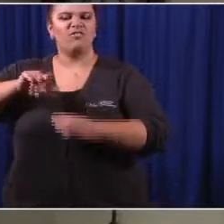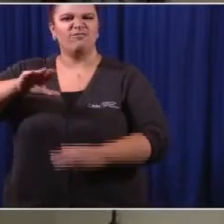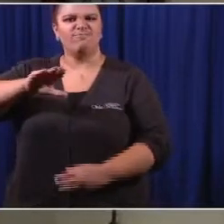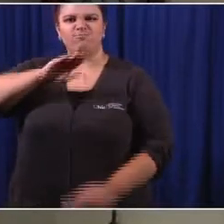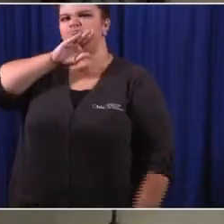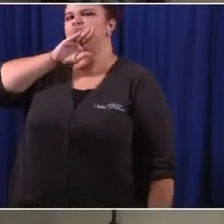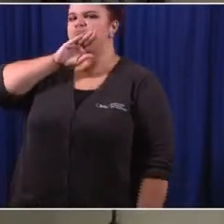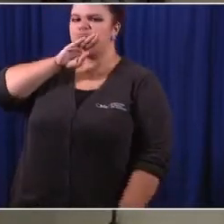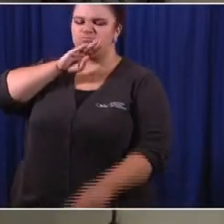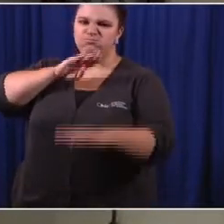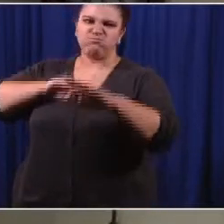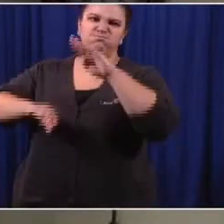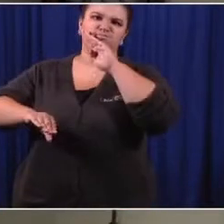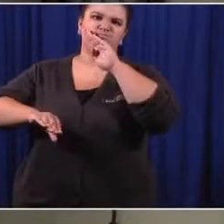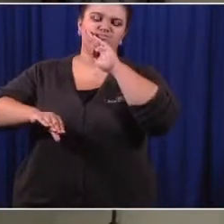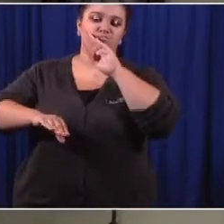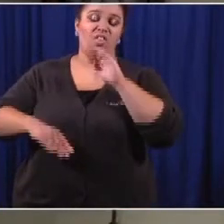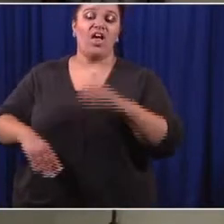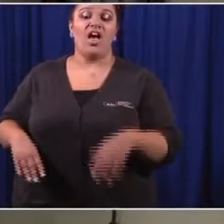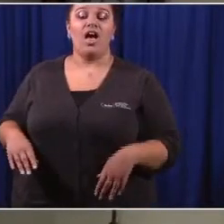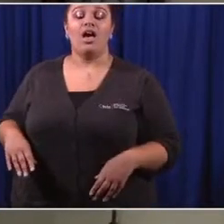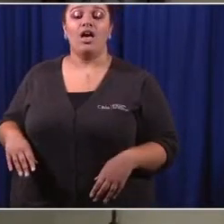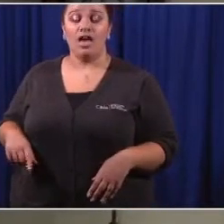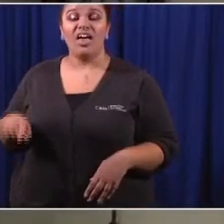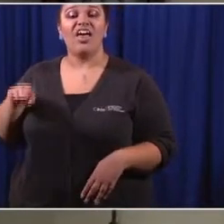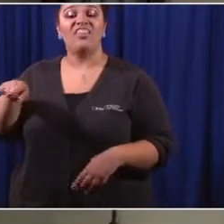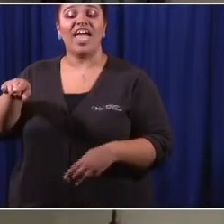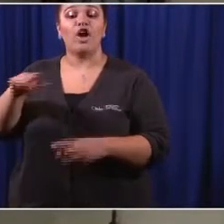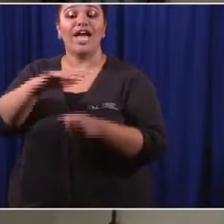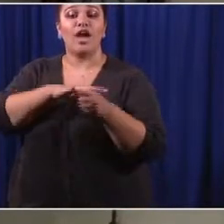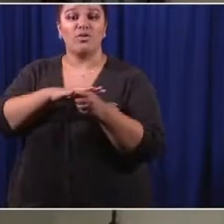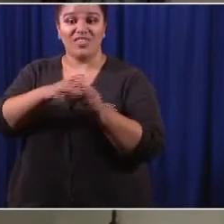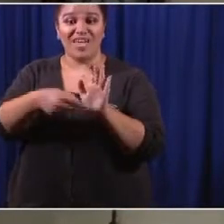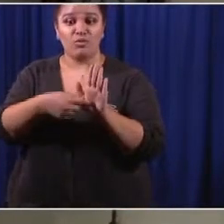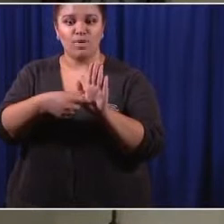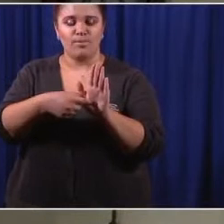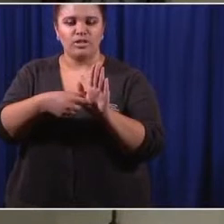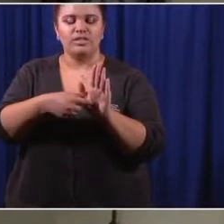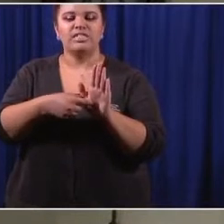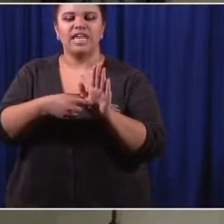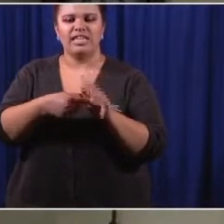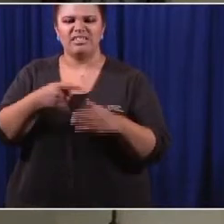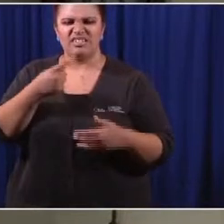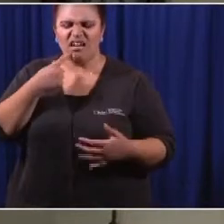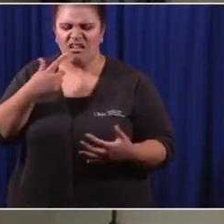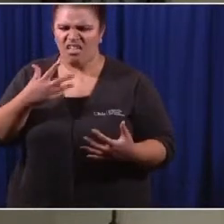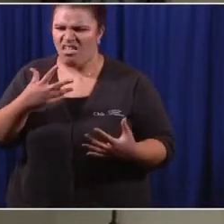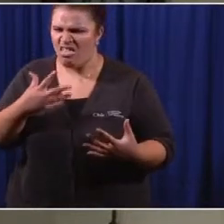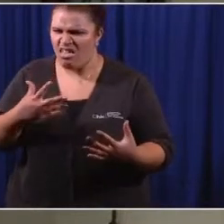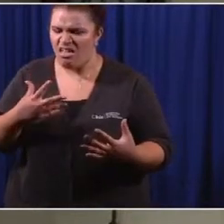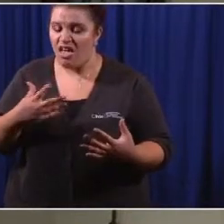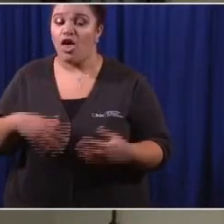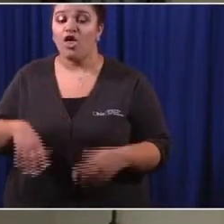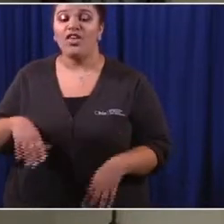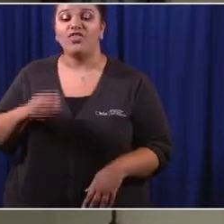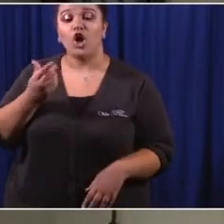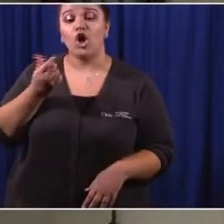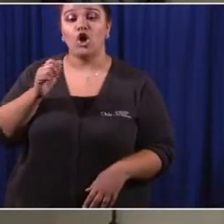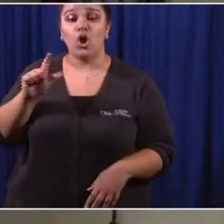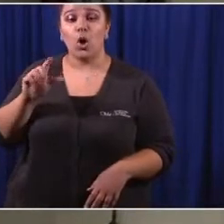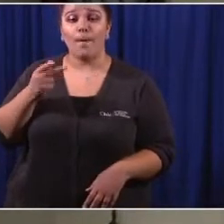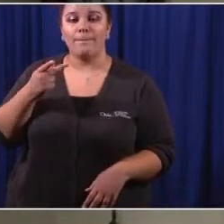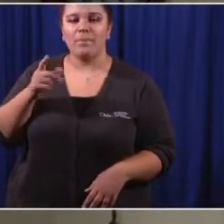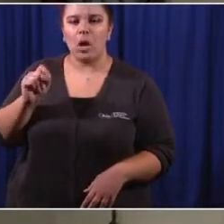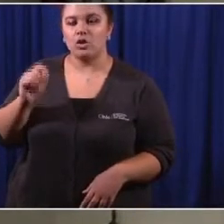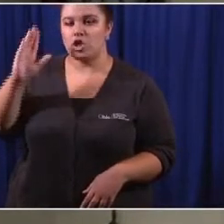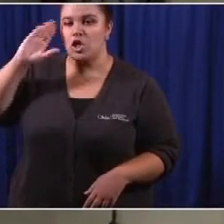constituents who say now that you continue to move the goalpost, since we're talking about college football, move the goalpost further and